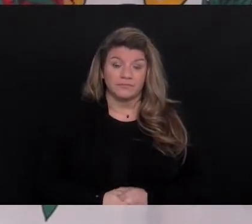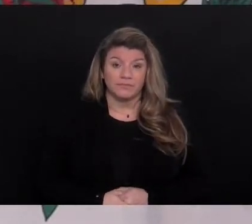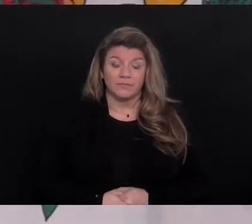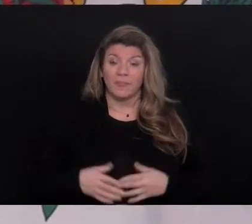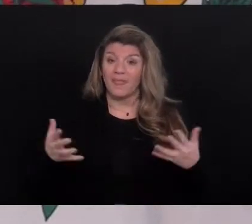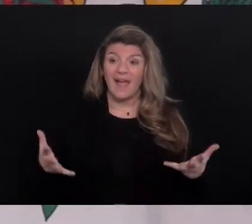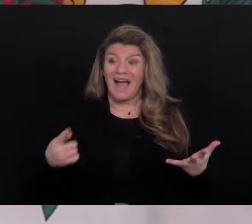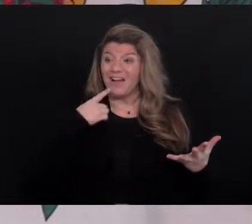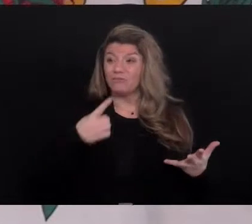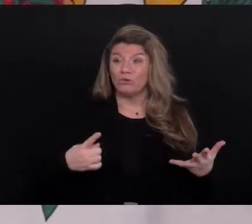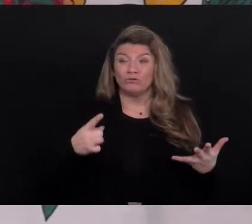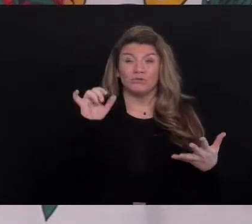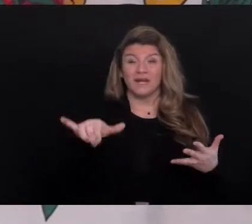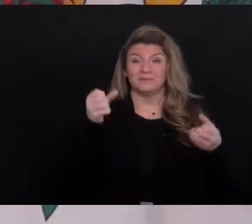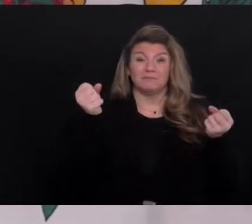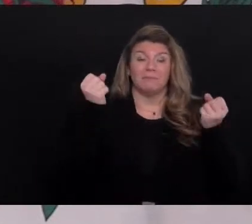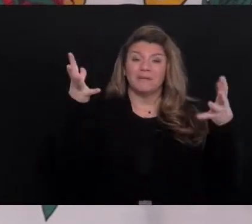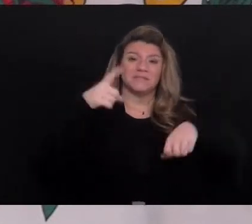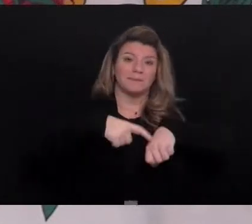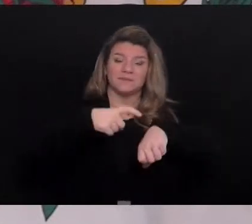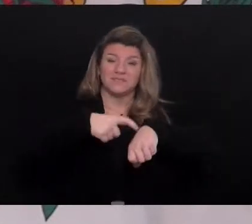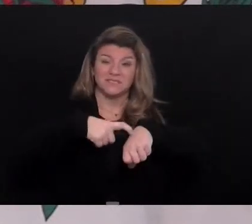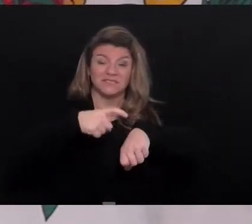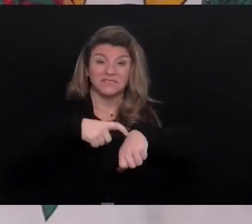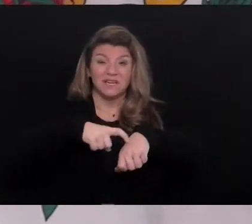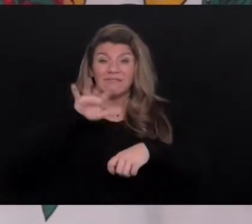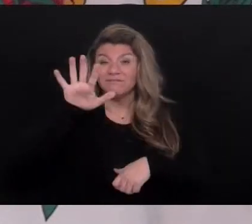I've told you this many, many, many times.